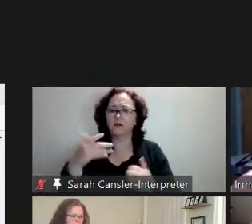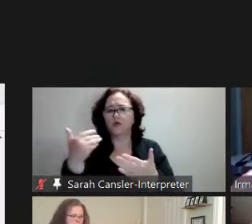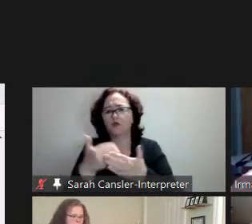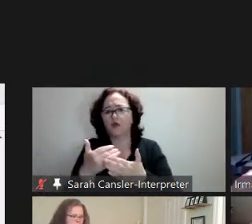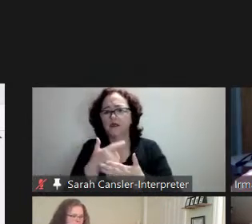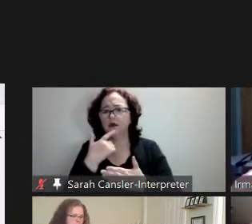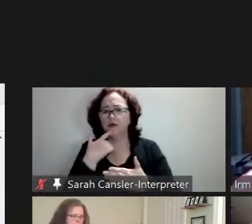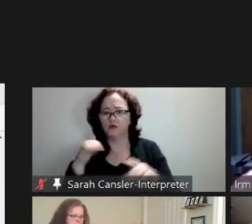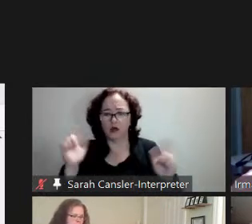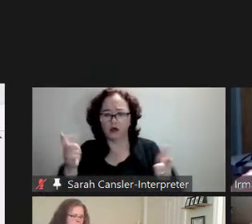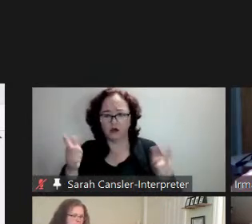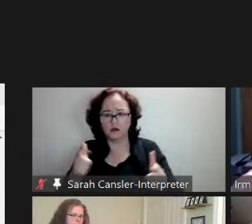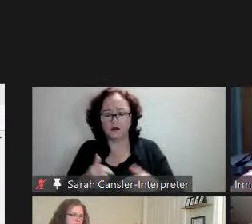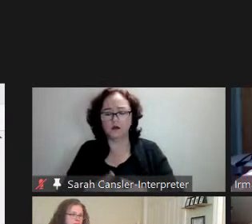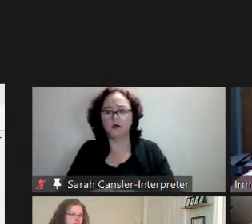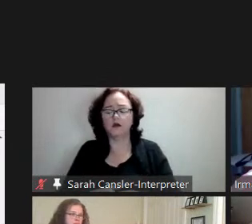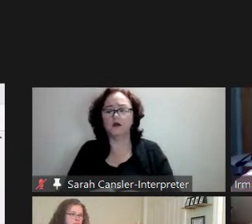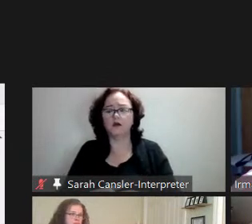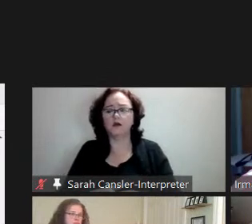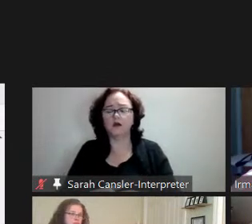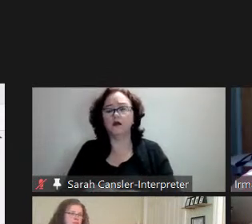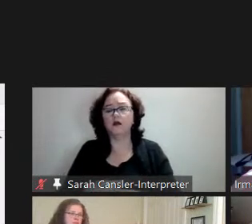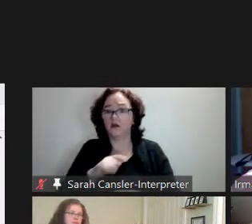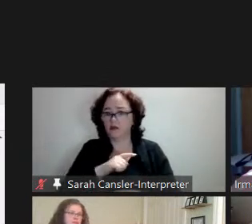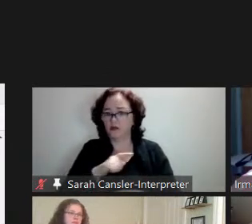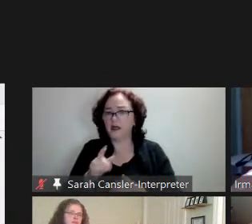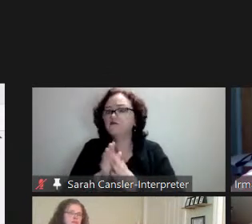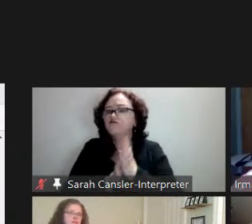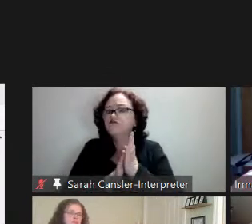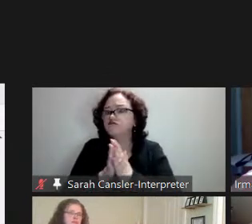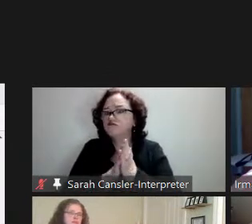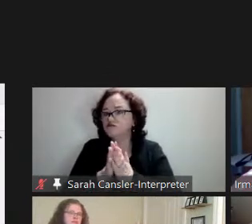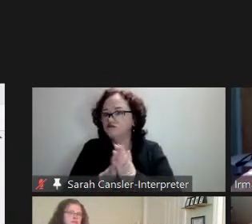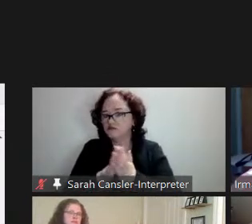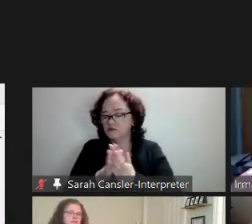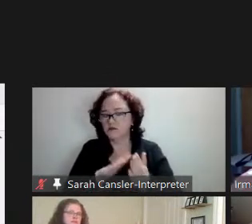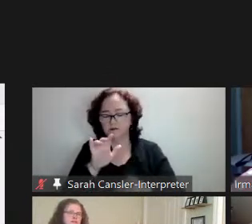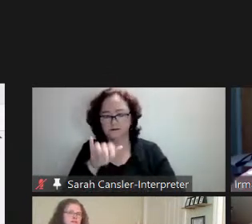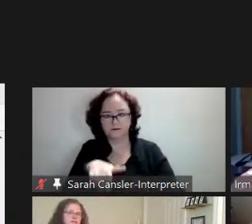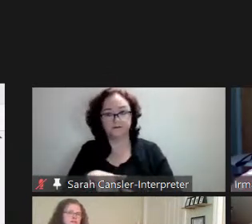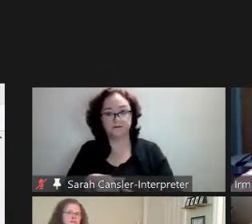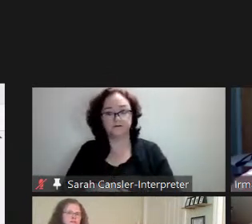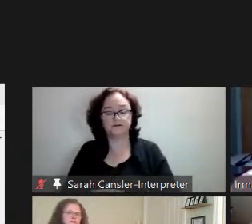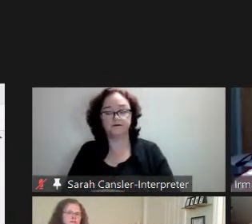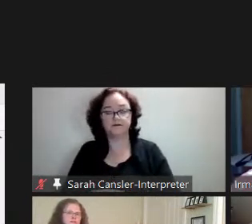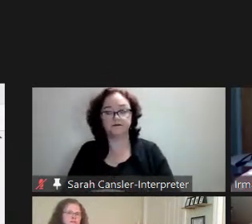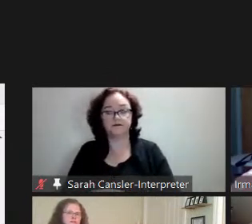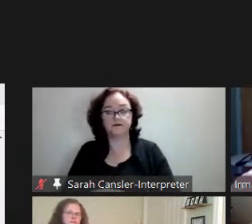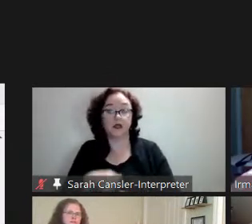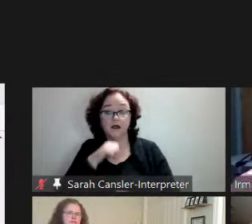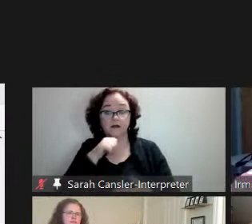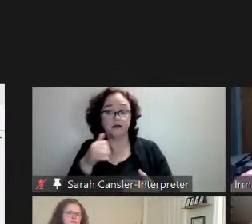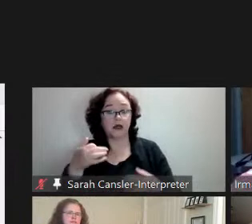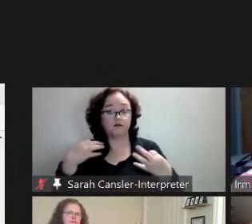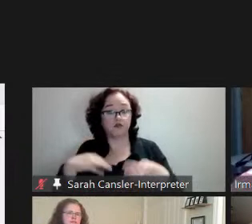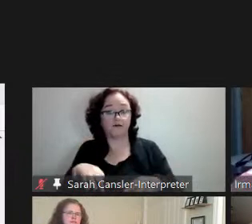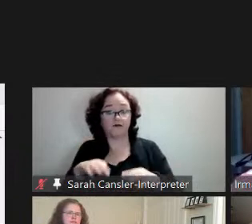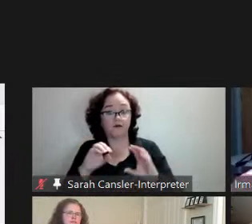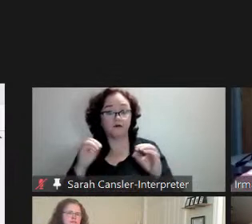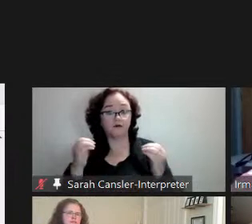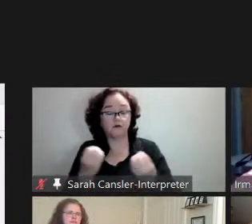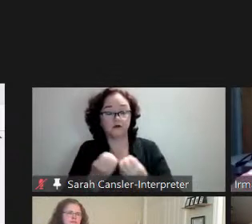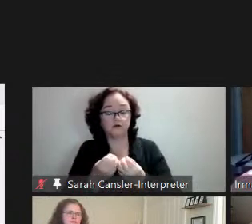station would especially be interested. The nonprofits I'm thinking about, their population